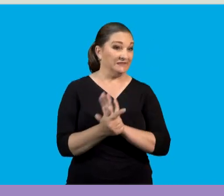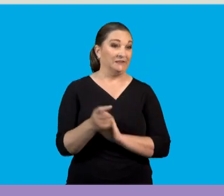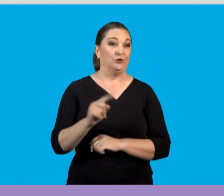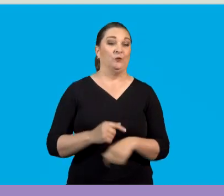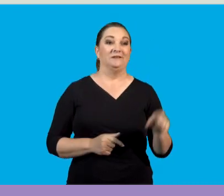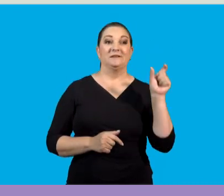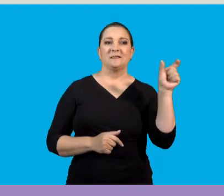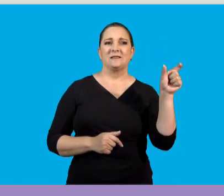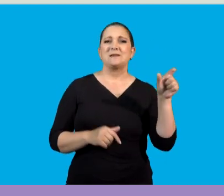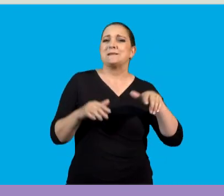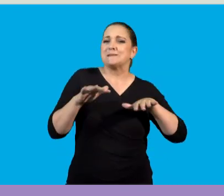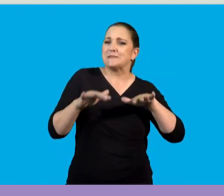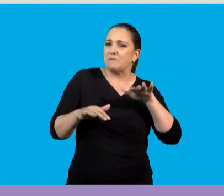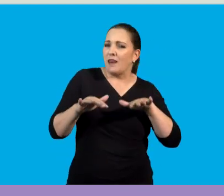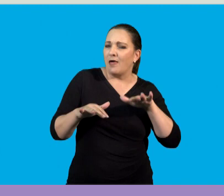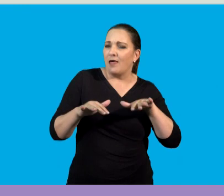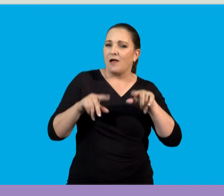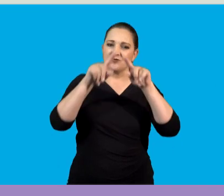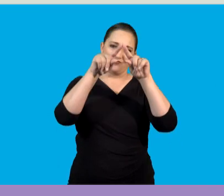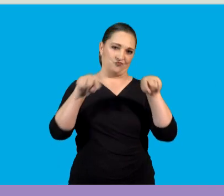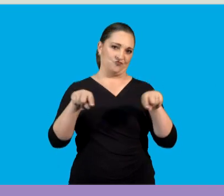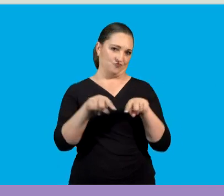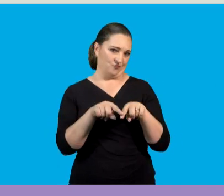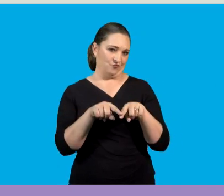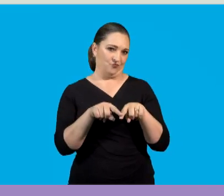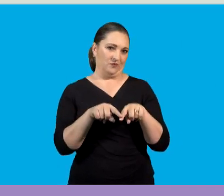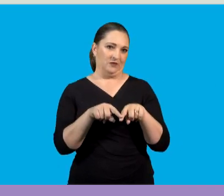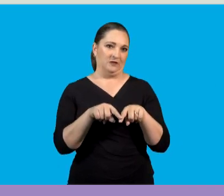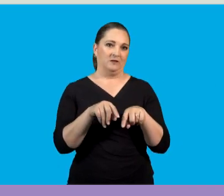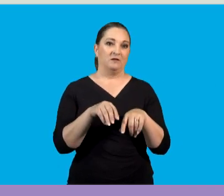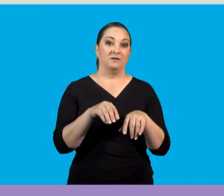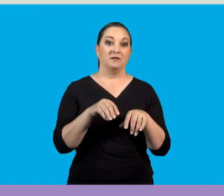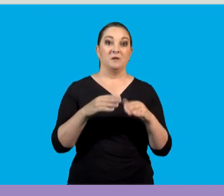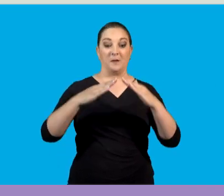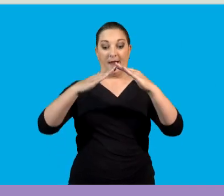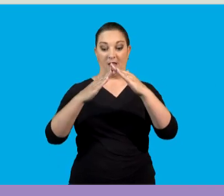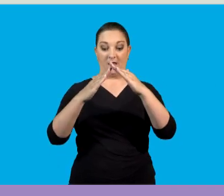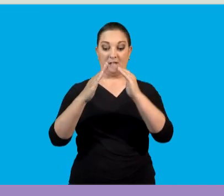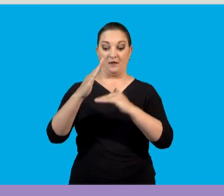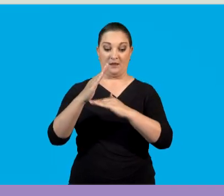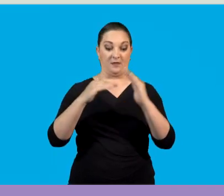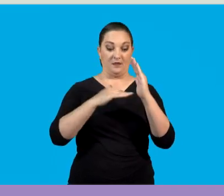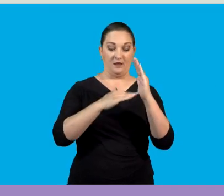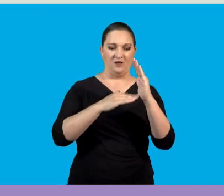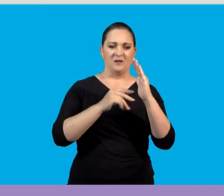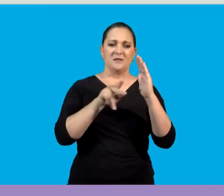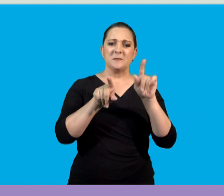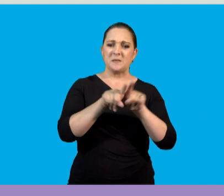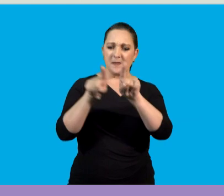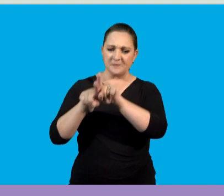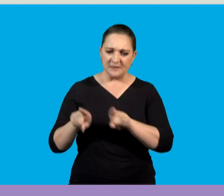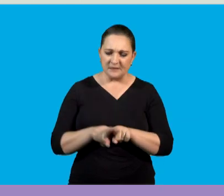lesson. So firstly, we are going to look at similar triangles. Those are when all interior angles are equal and